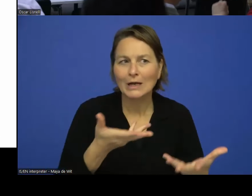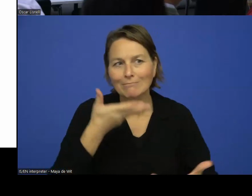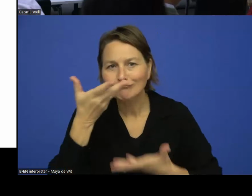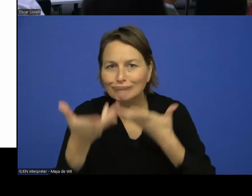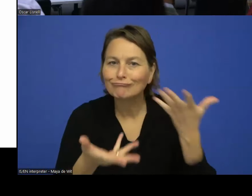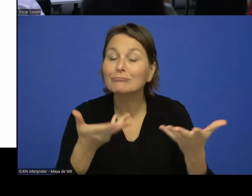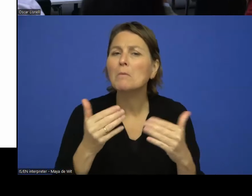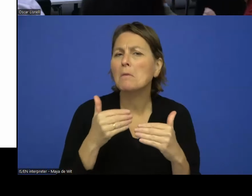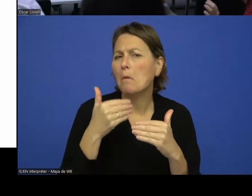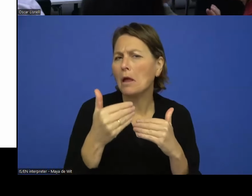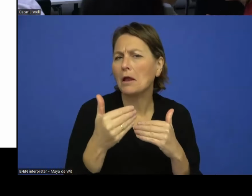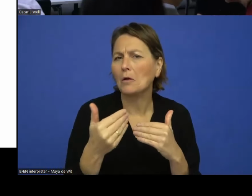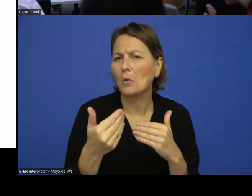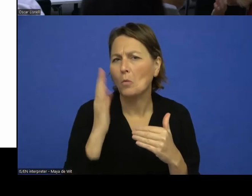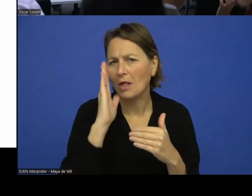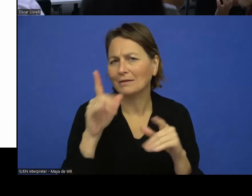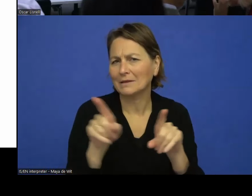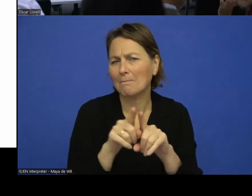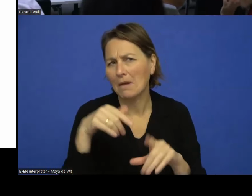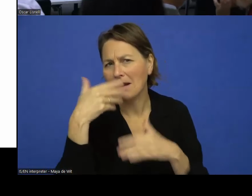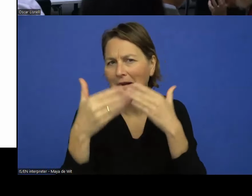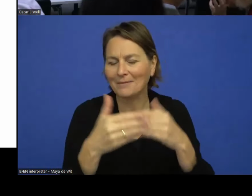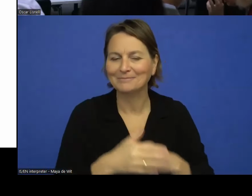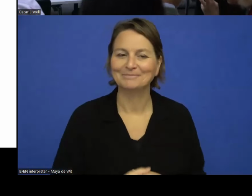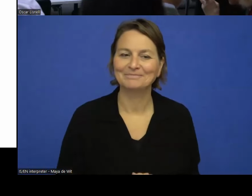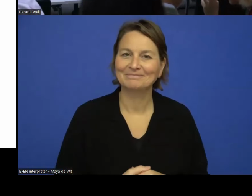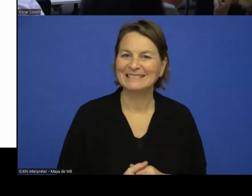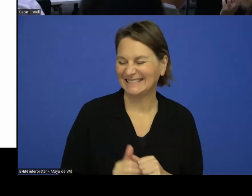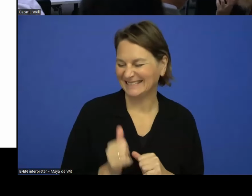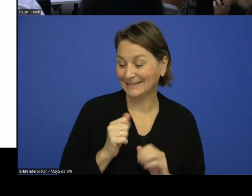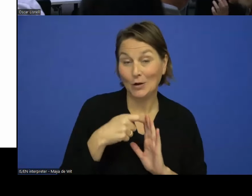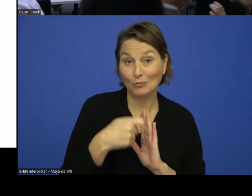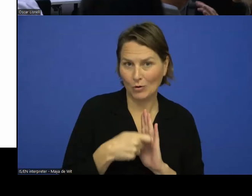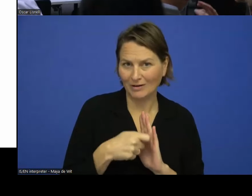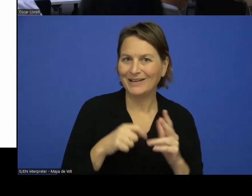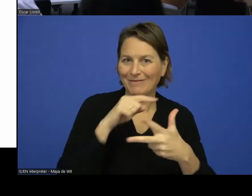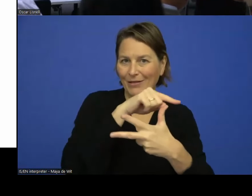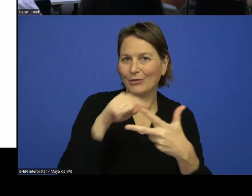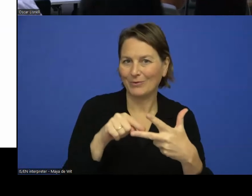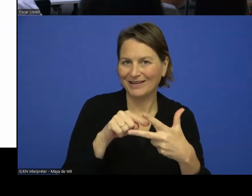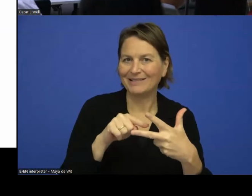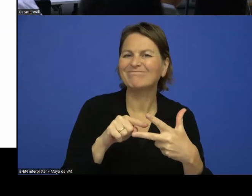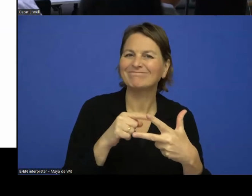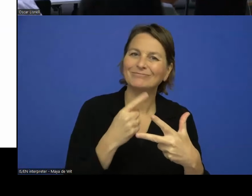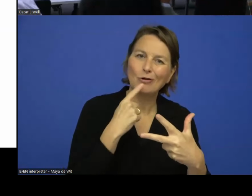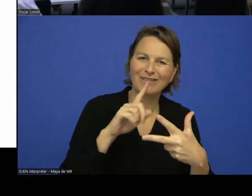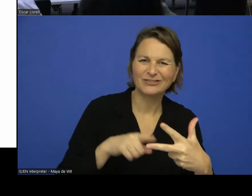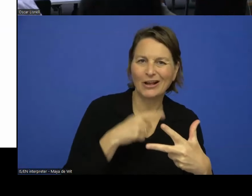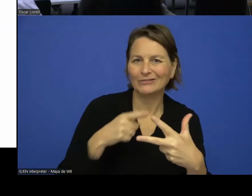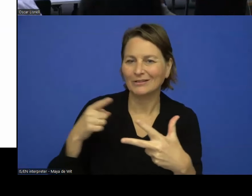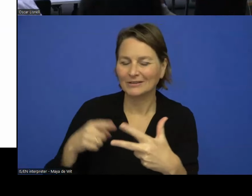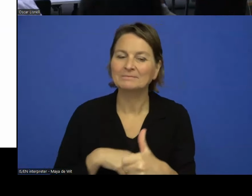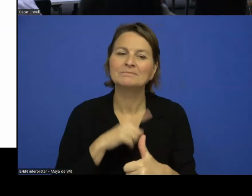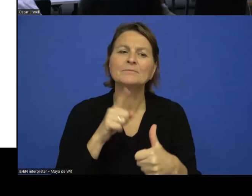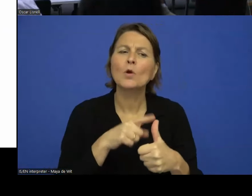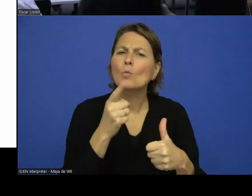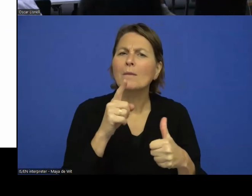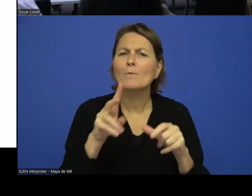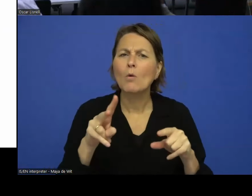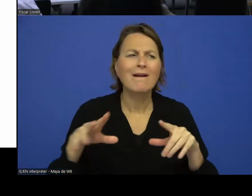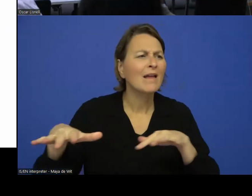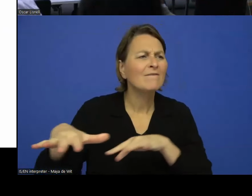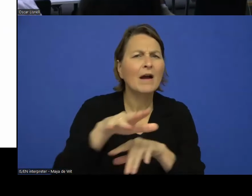today. And in Suitcase, we addressed 3 different challenges. One was to scan the environment and